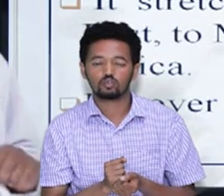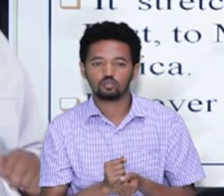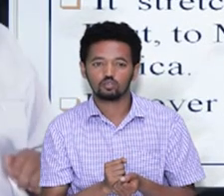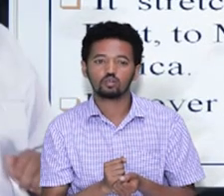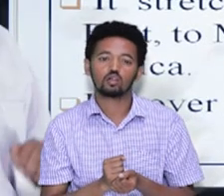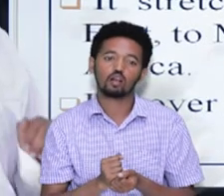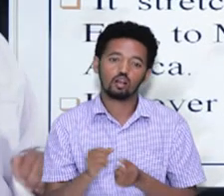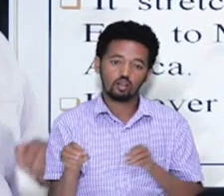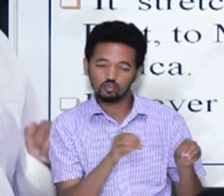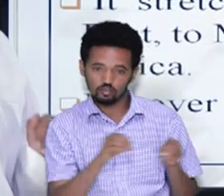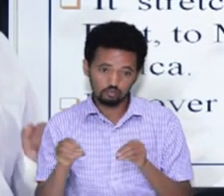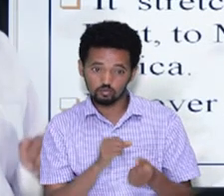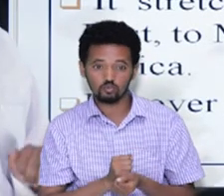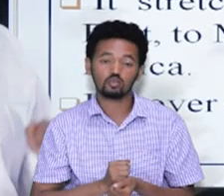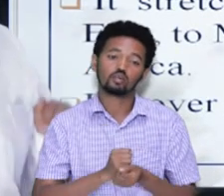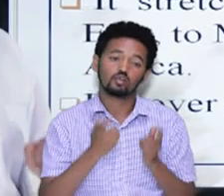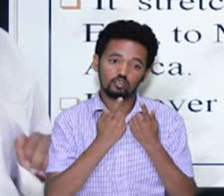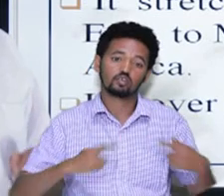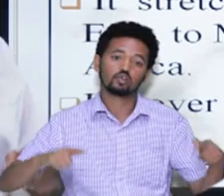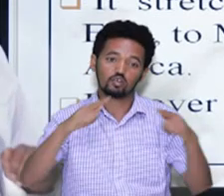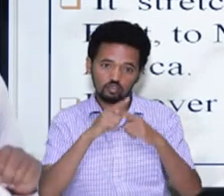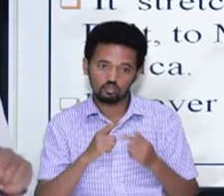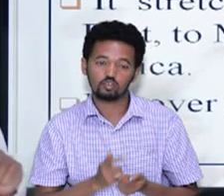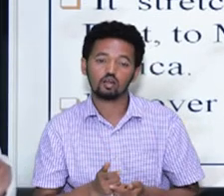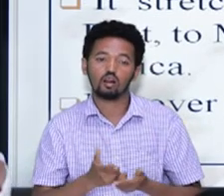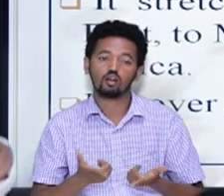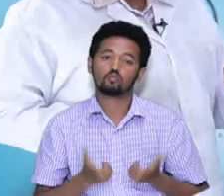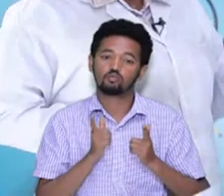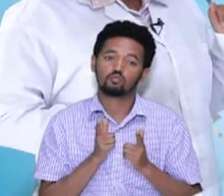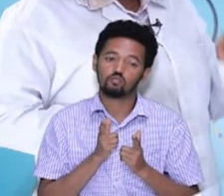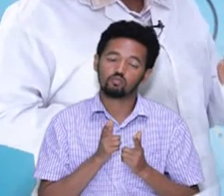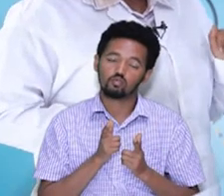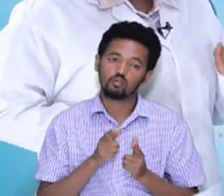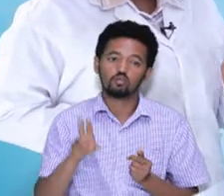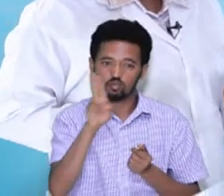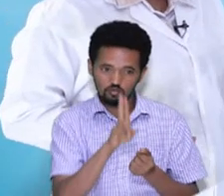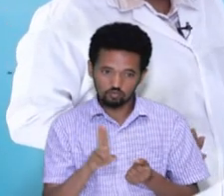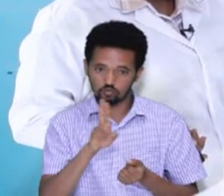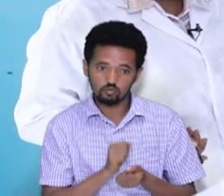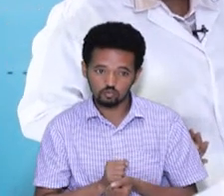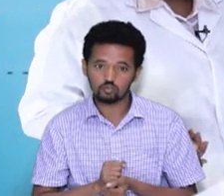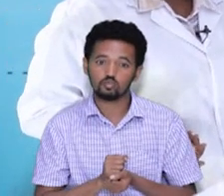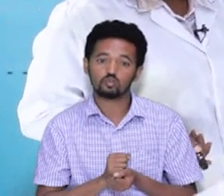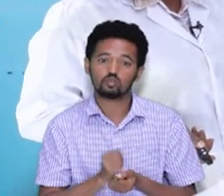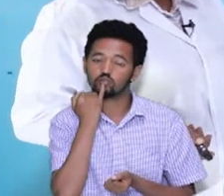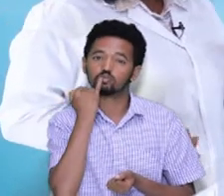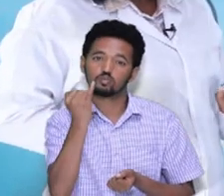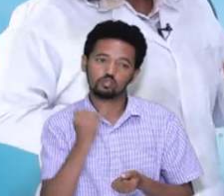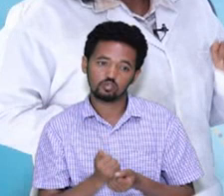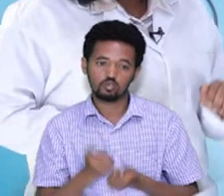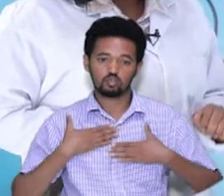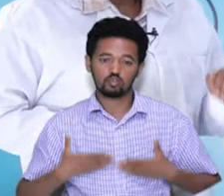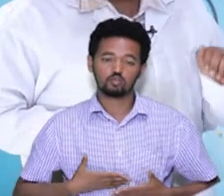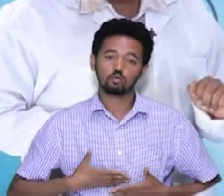Let us move to the Great East African Rift Valley. The Great East African Rift Valley is the